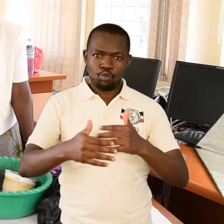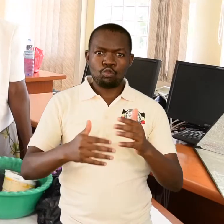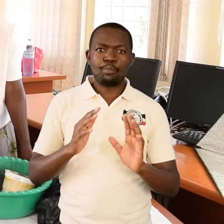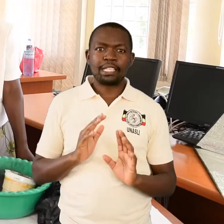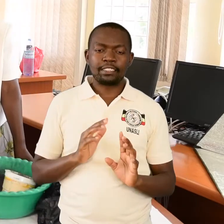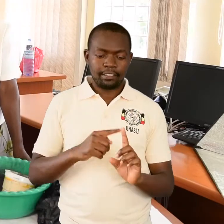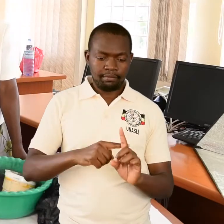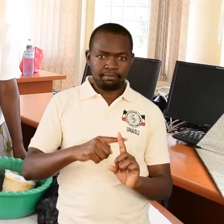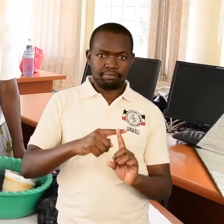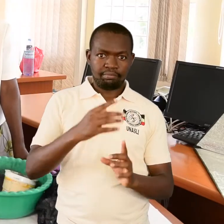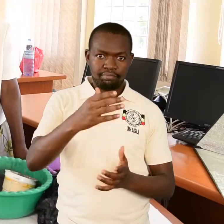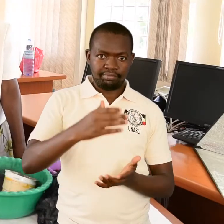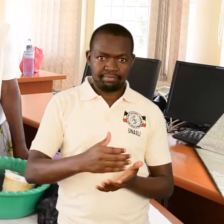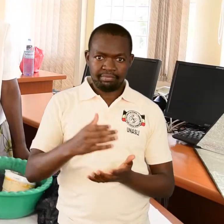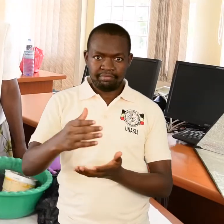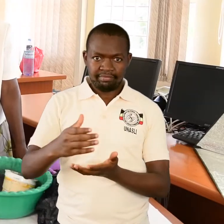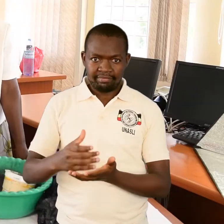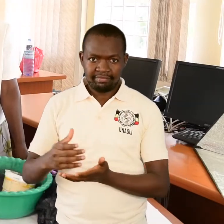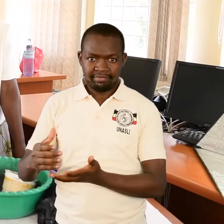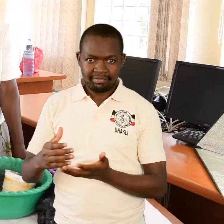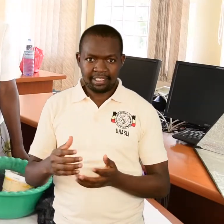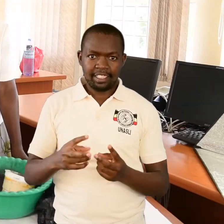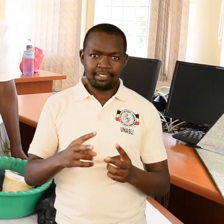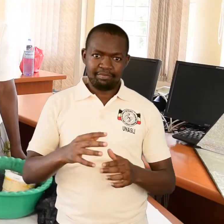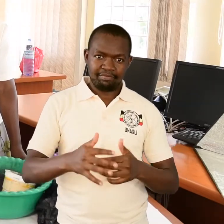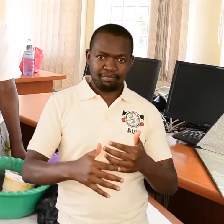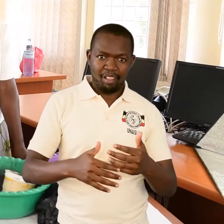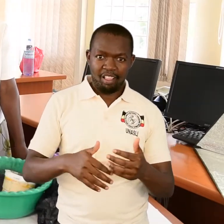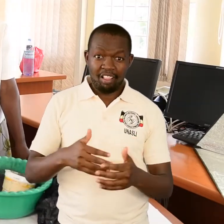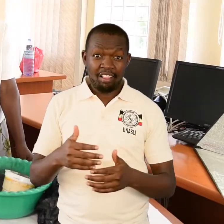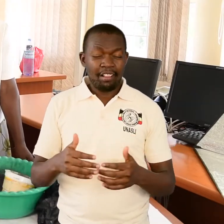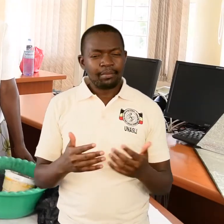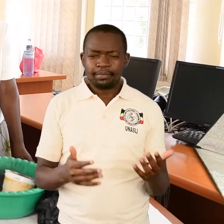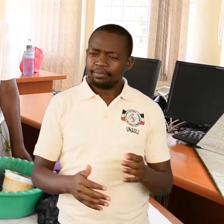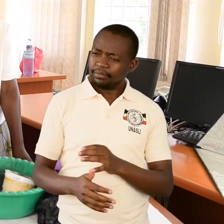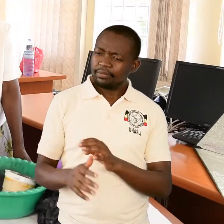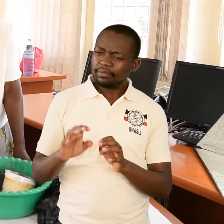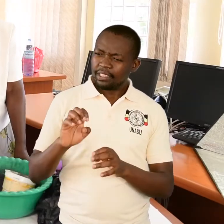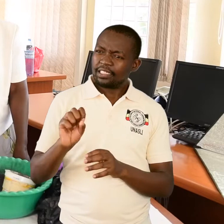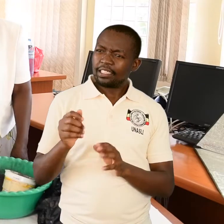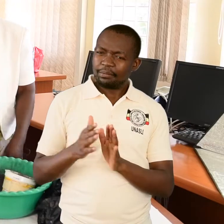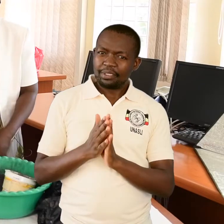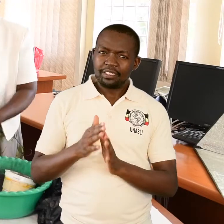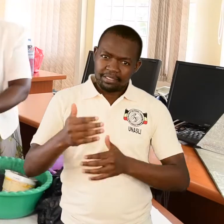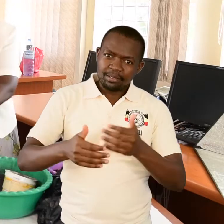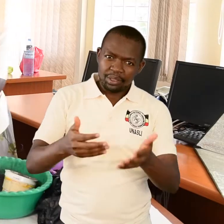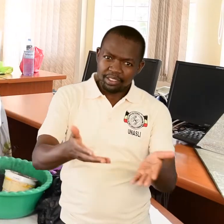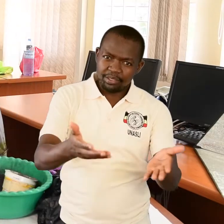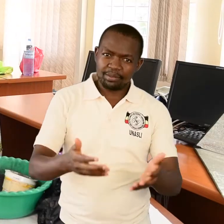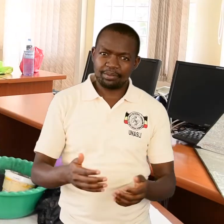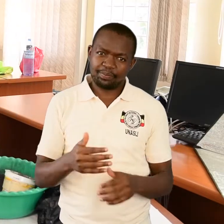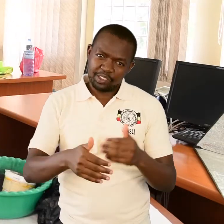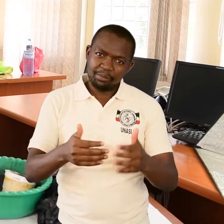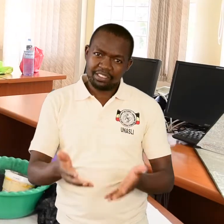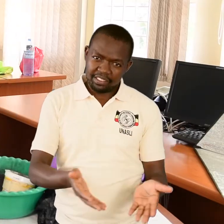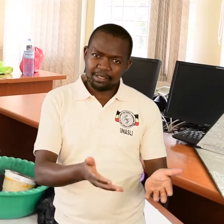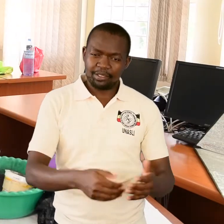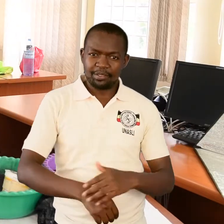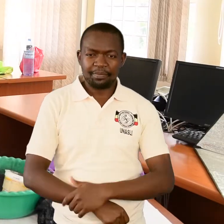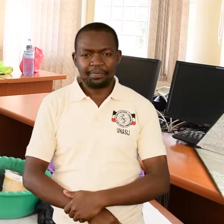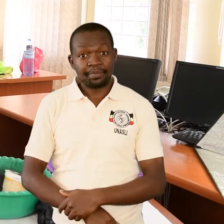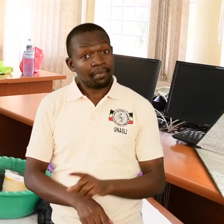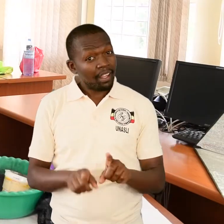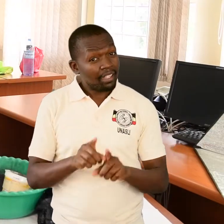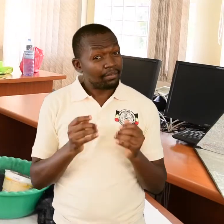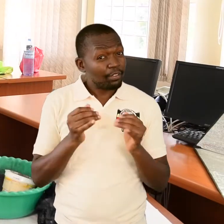mixture of the materials. Esther, can you continue with the mixture? As I